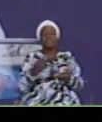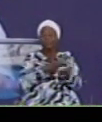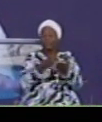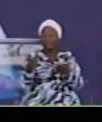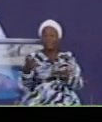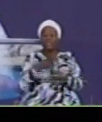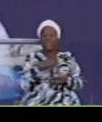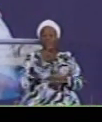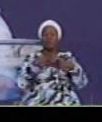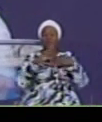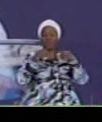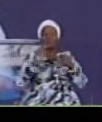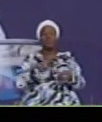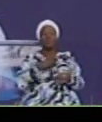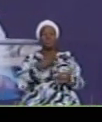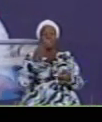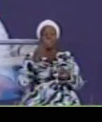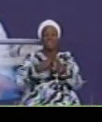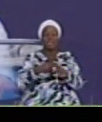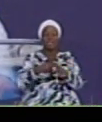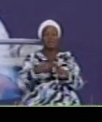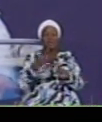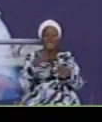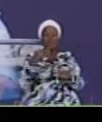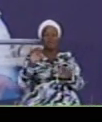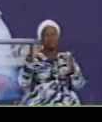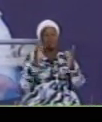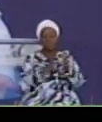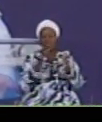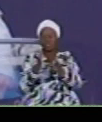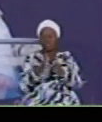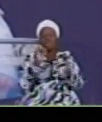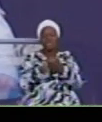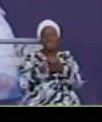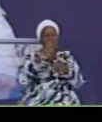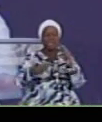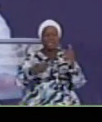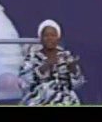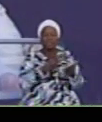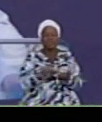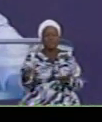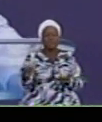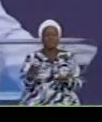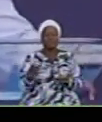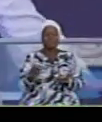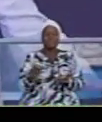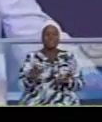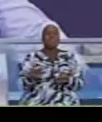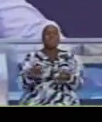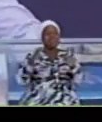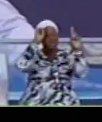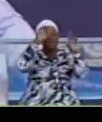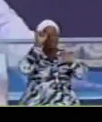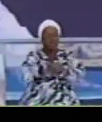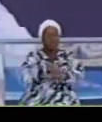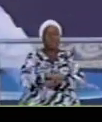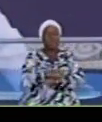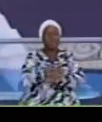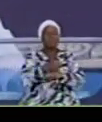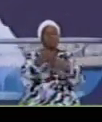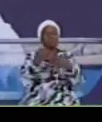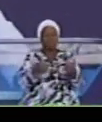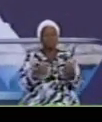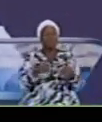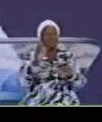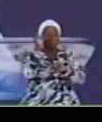us the name of Jesus that cannot fail. Amen. He conquered already. Mm-hmm.